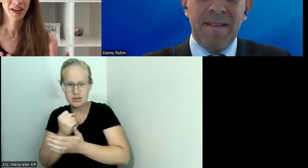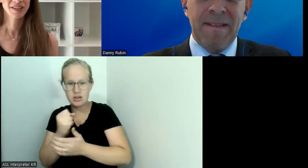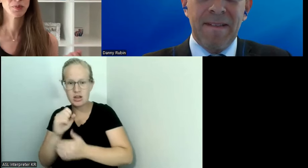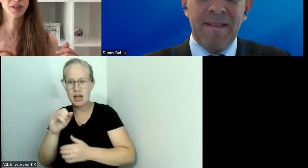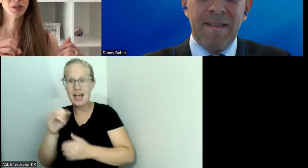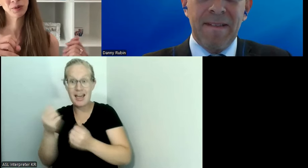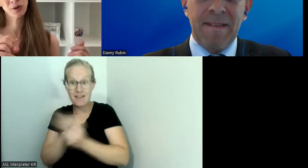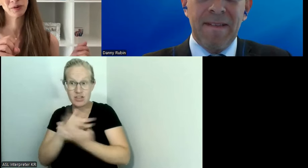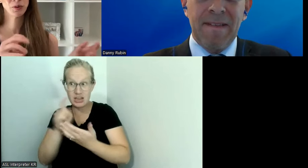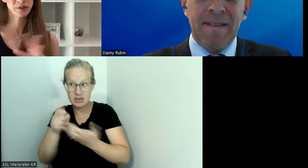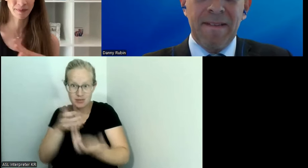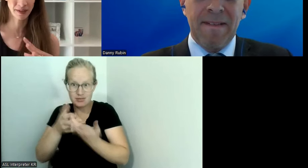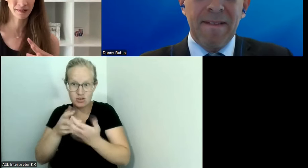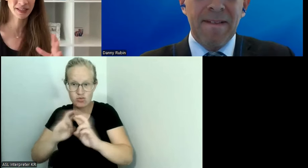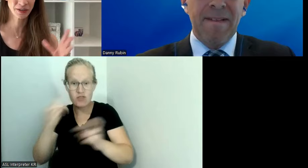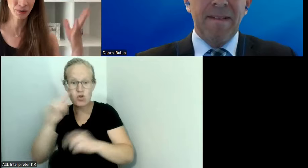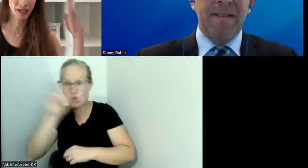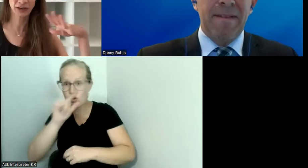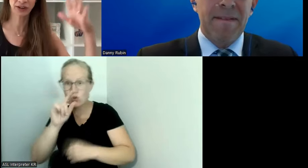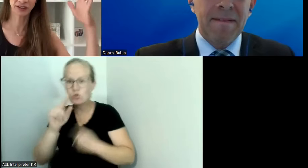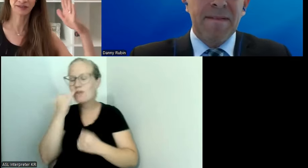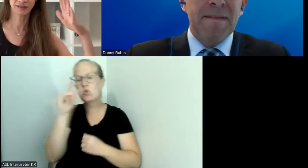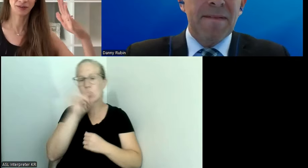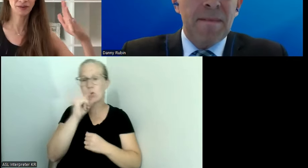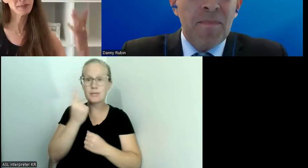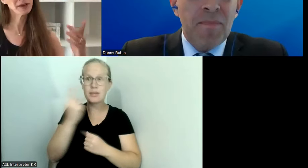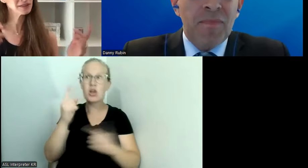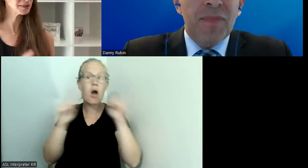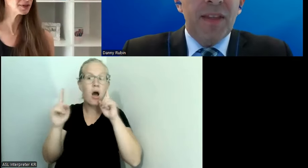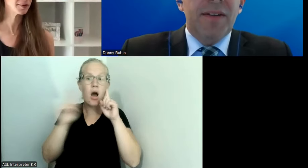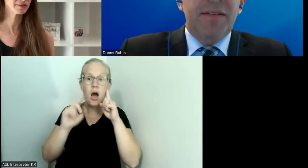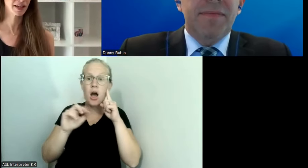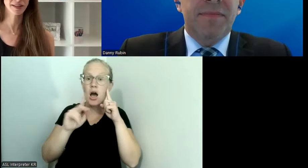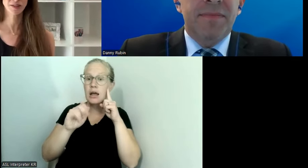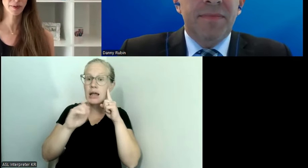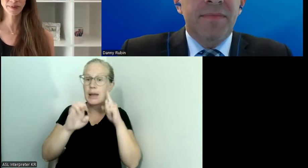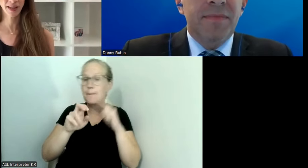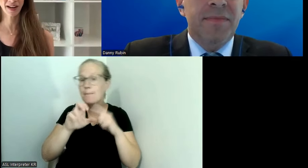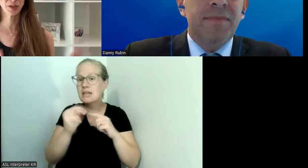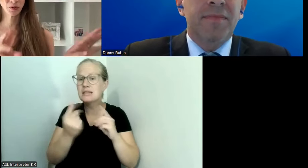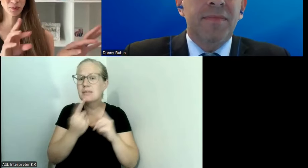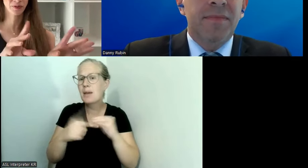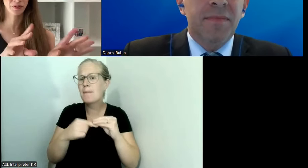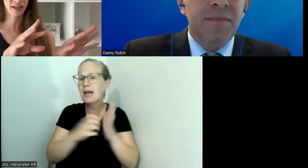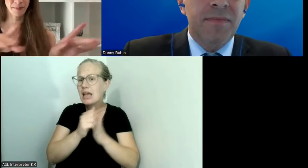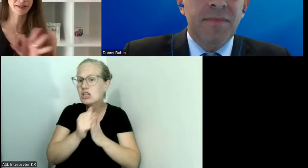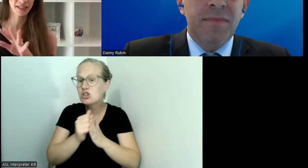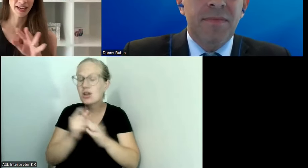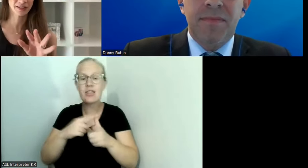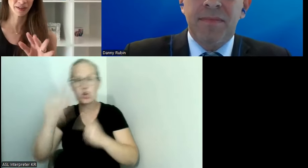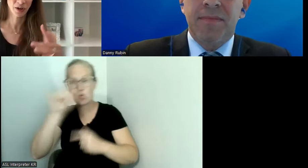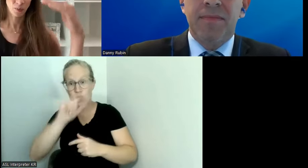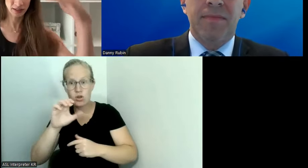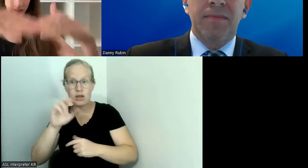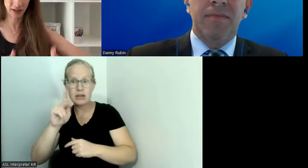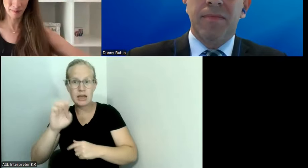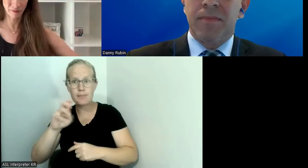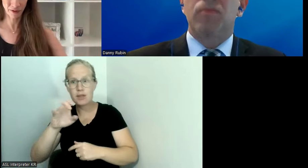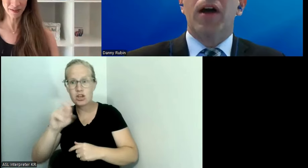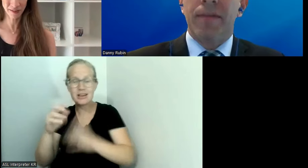Google. So when you go to Google something, let's hear you hear, Oh, Kate Middleton, something about cancer. What was that? And you Google Kate Middleton cancer.